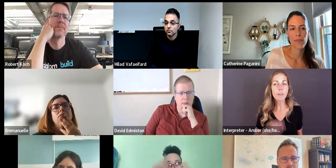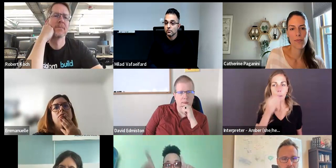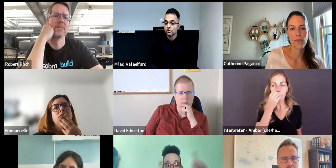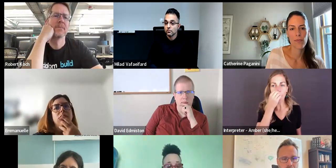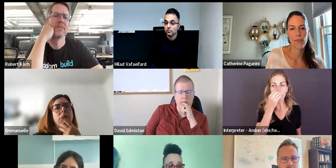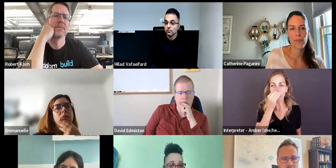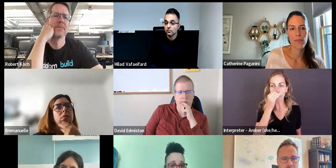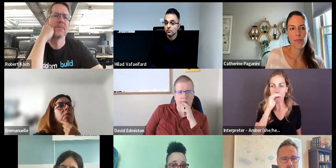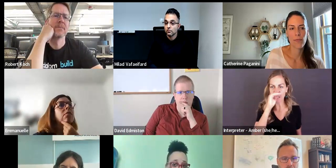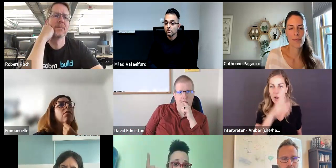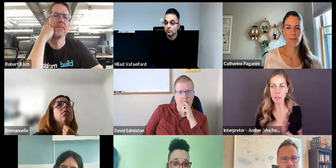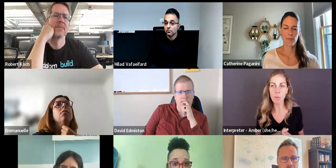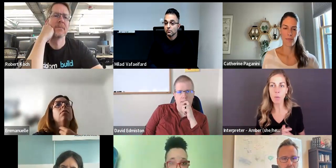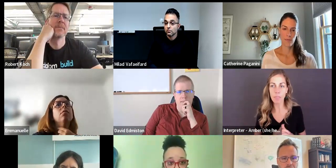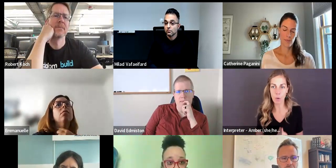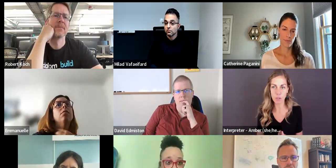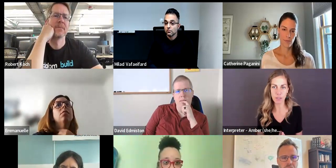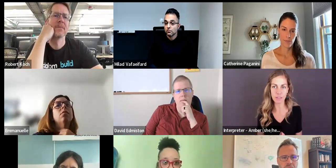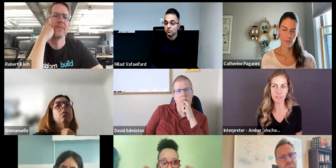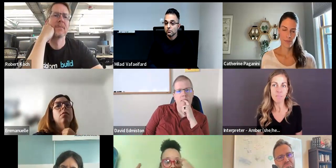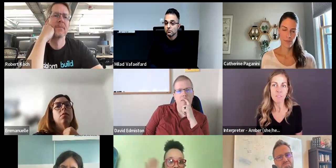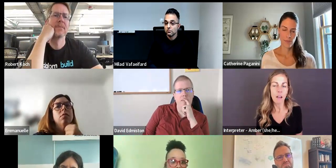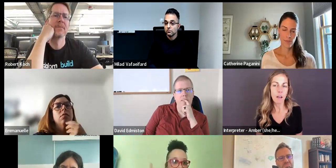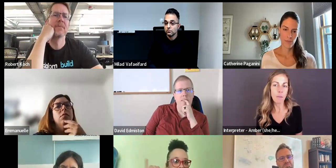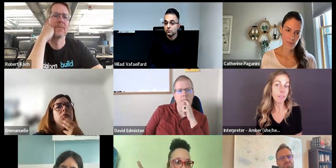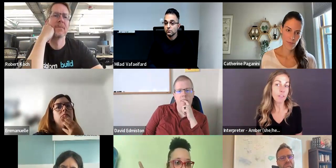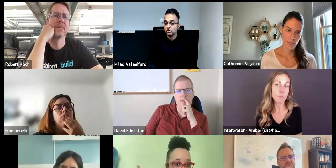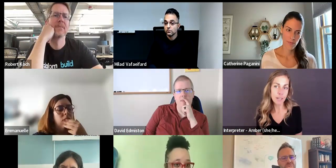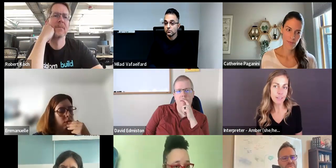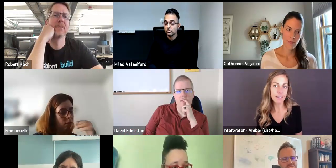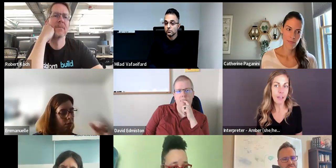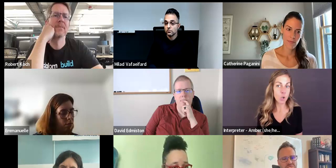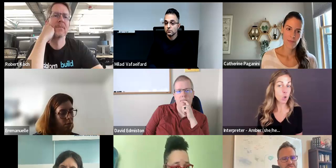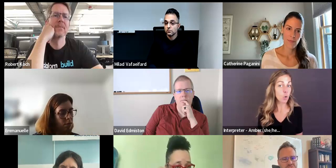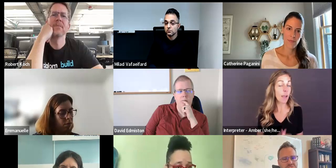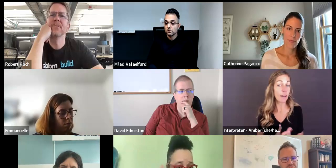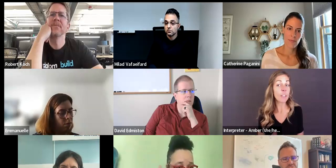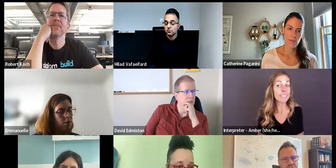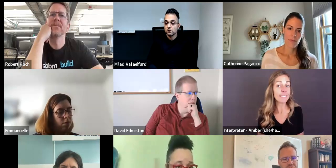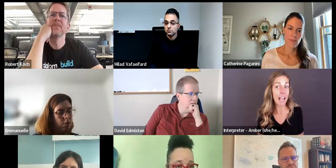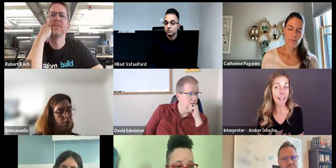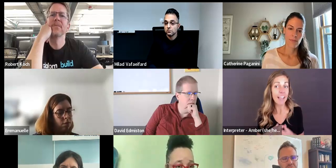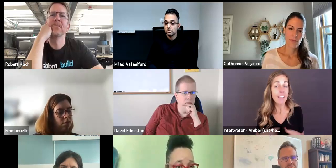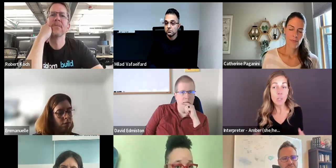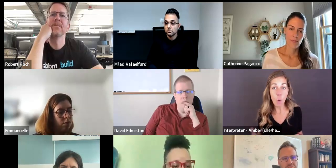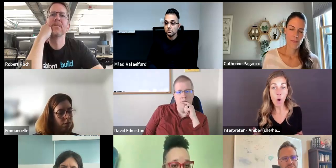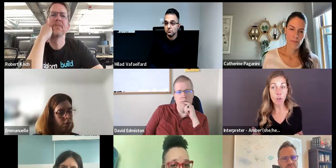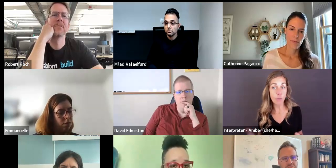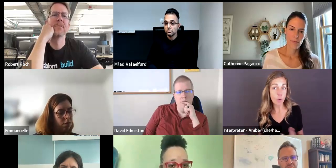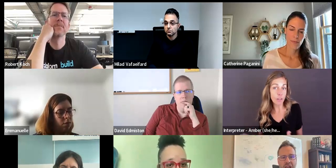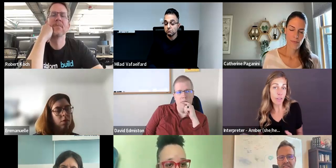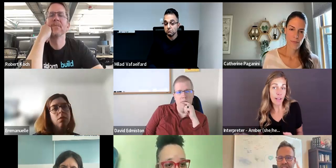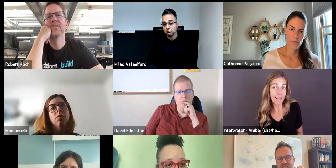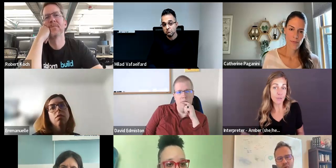if, for example, I put a document with the questions, a subject, then you in Slack, then you all